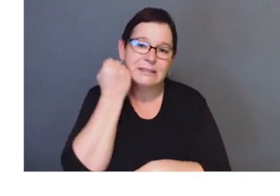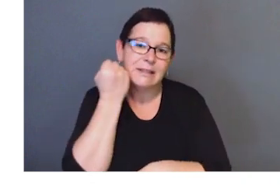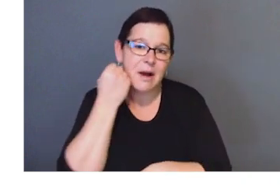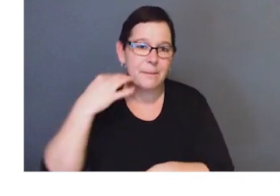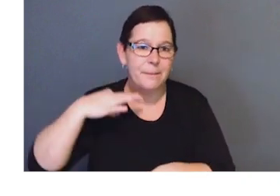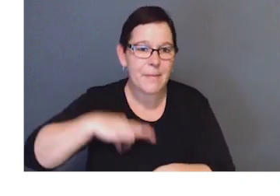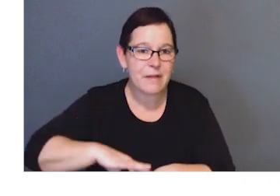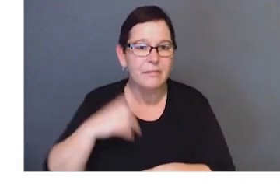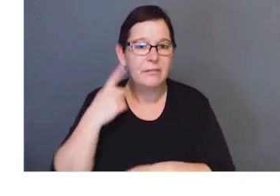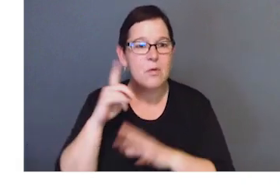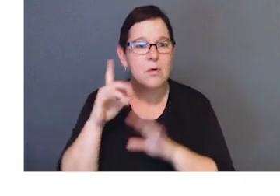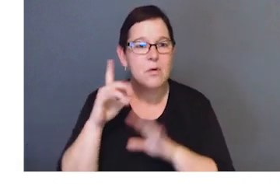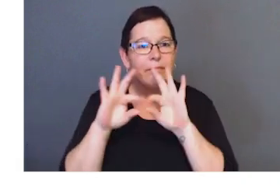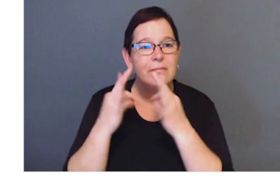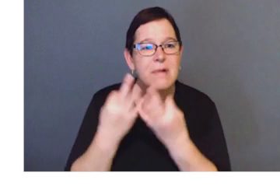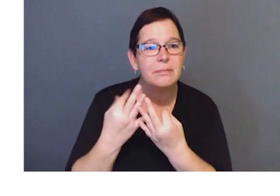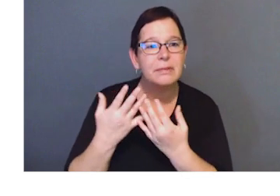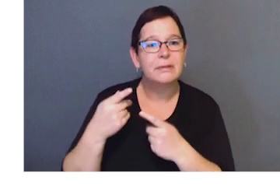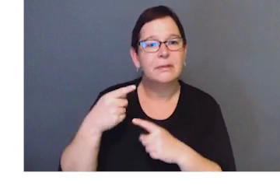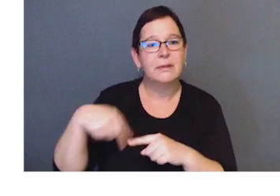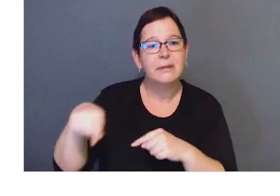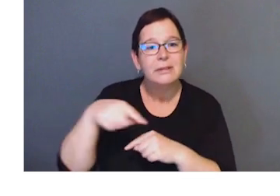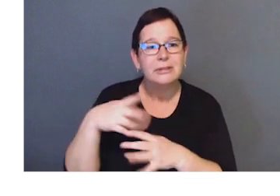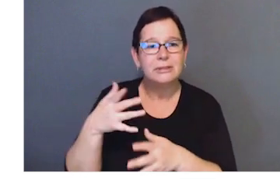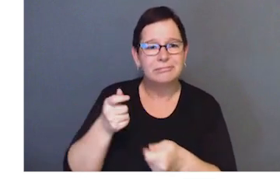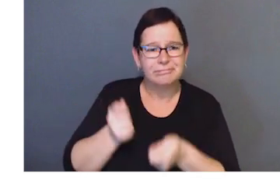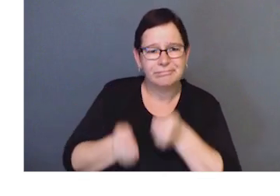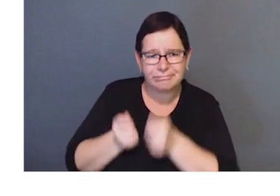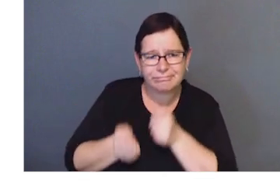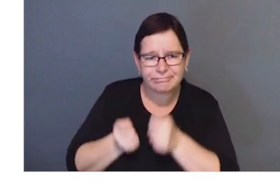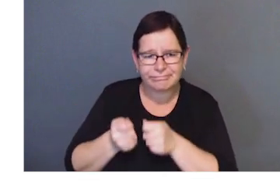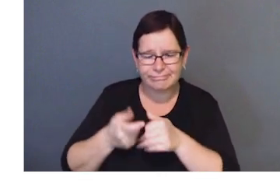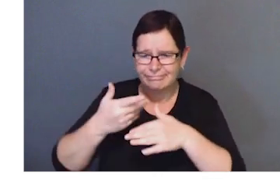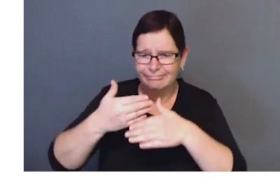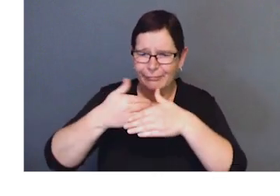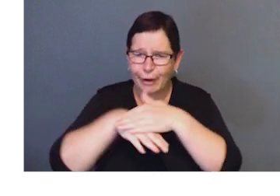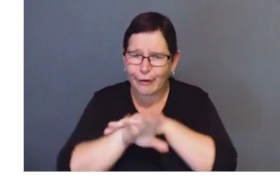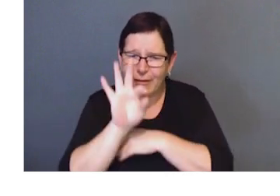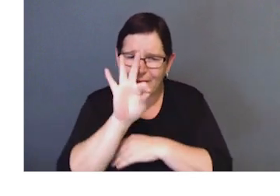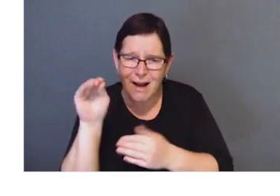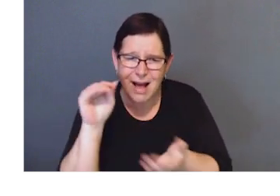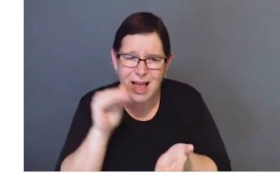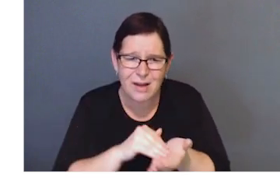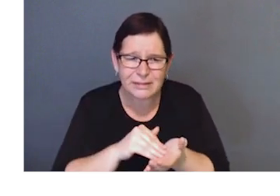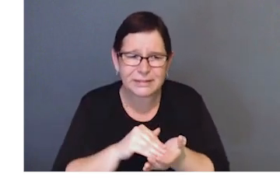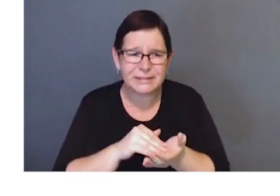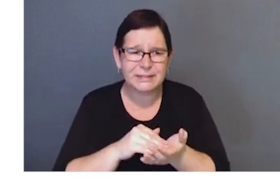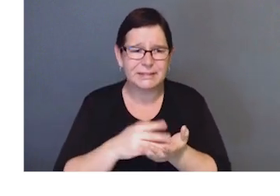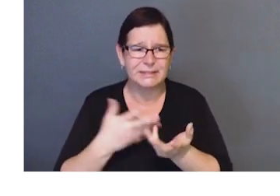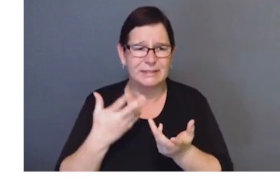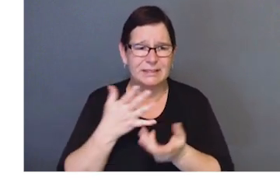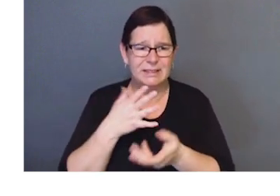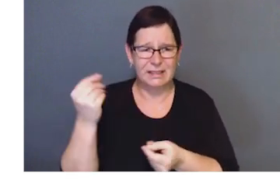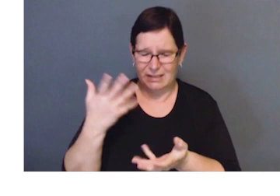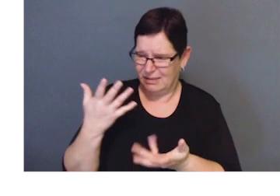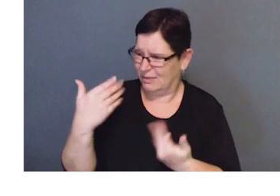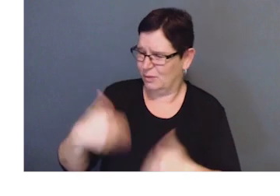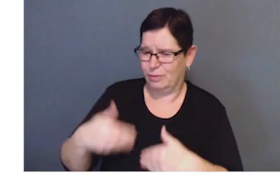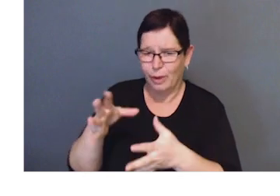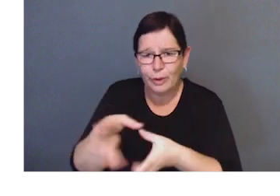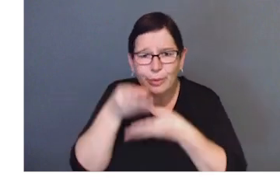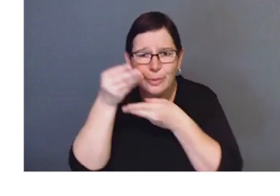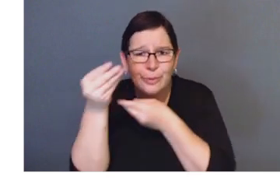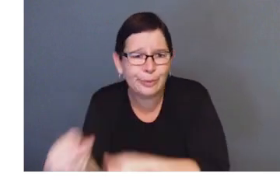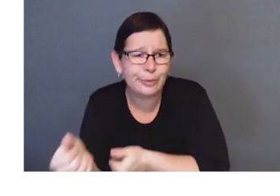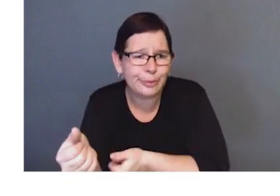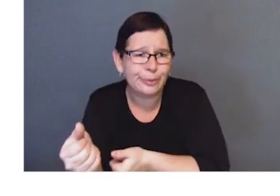adjusted family net income of less than $90,000 and have out-of-pocket dental care expenses for their children